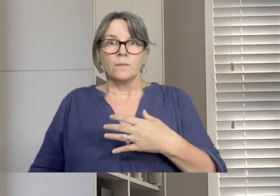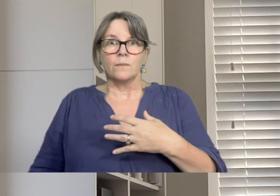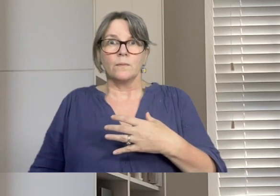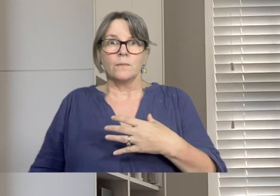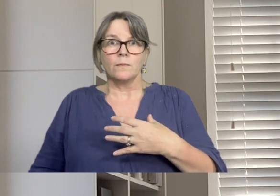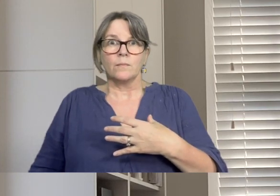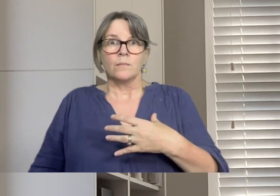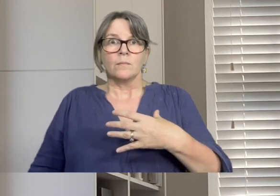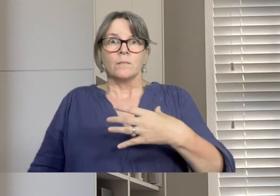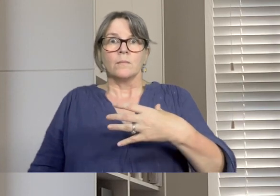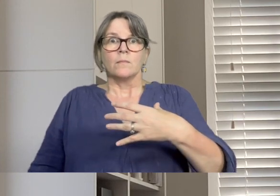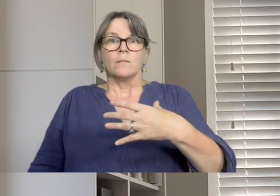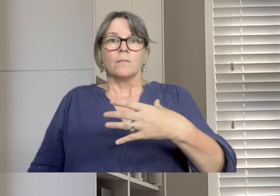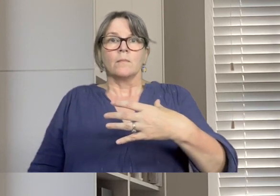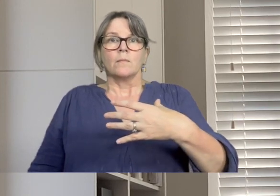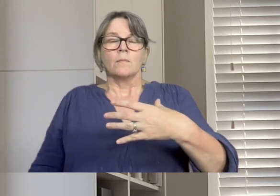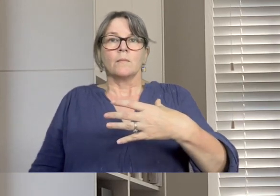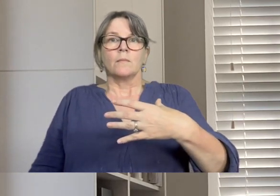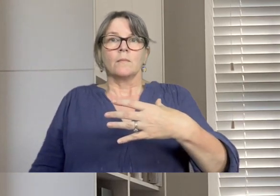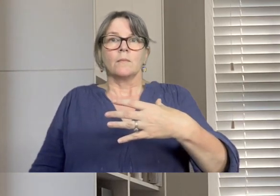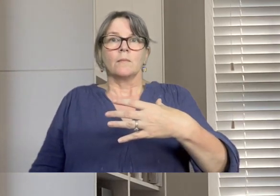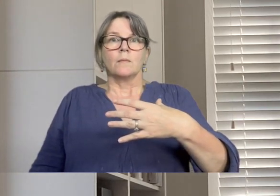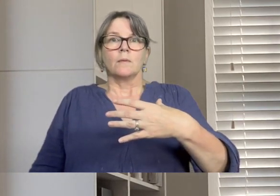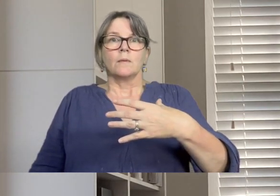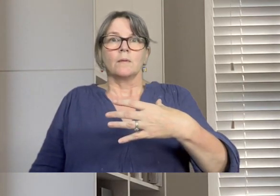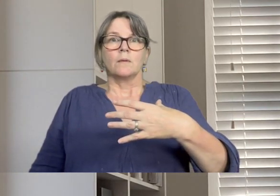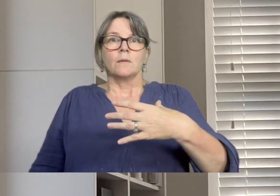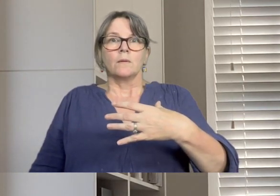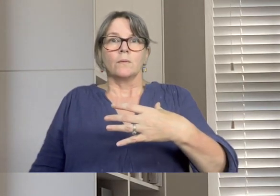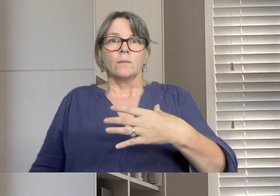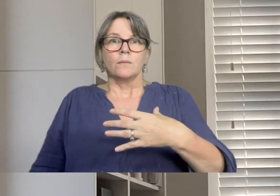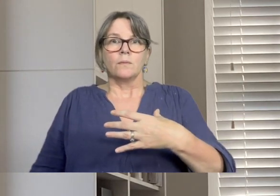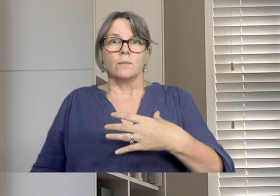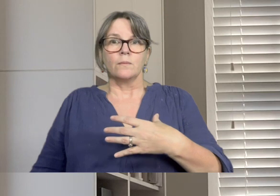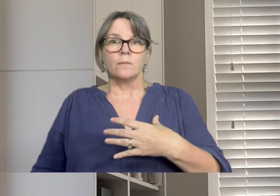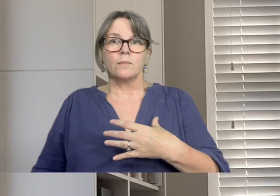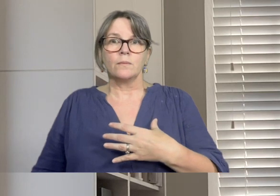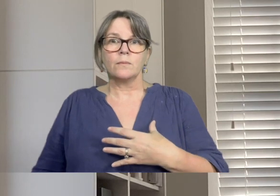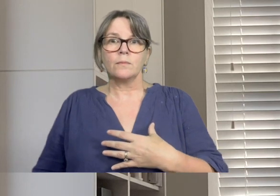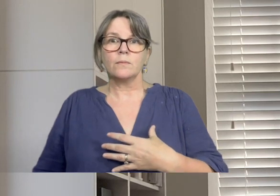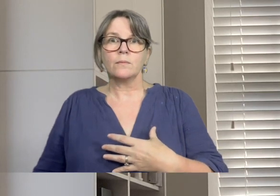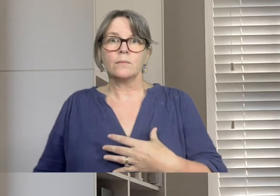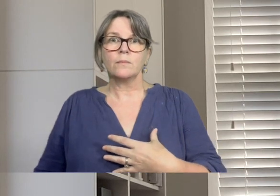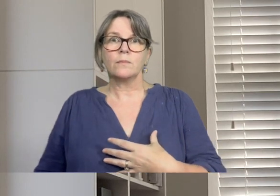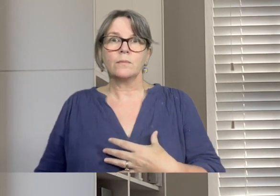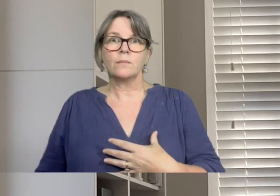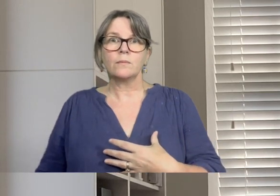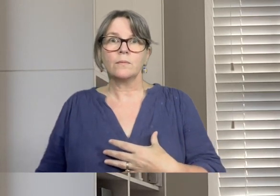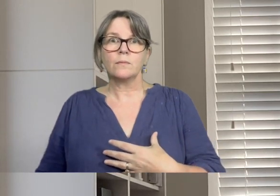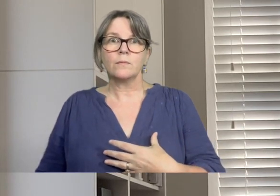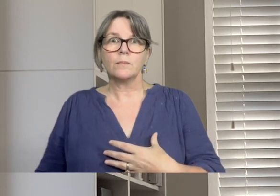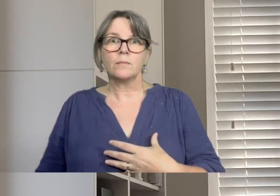send the chest. We're going to breathe in. Breathe out ribs.